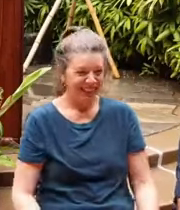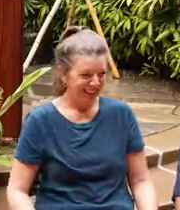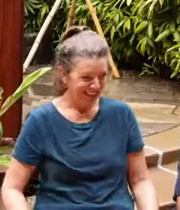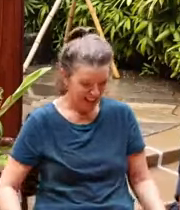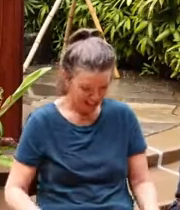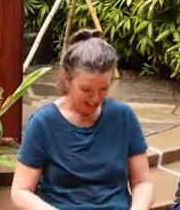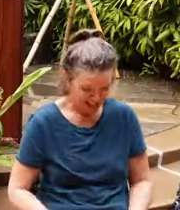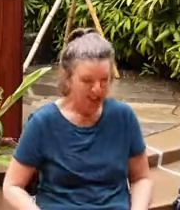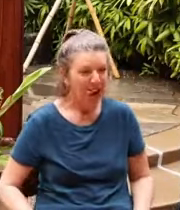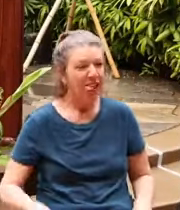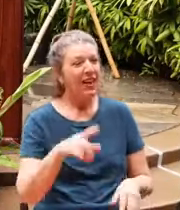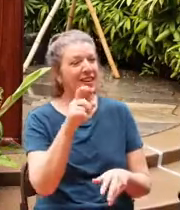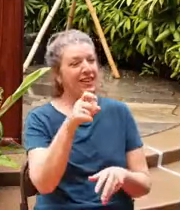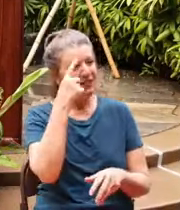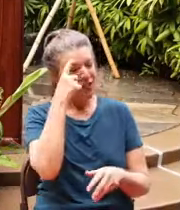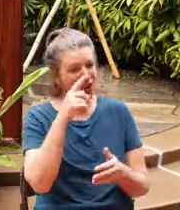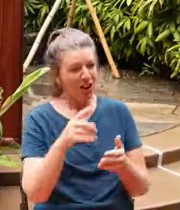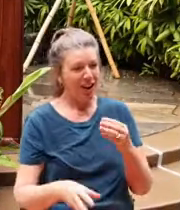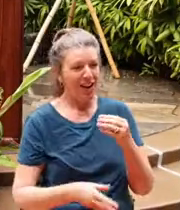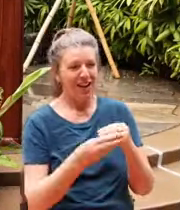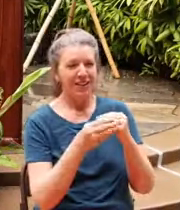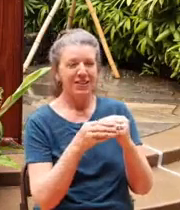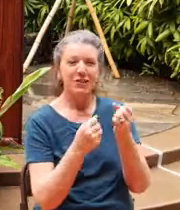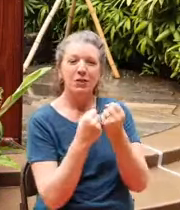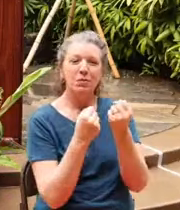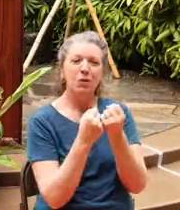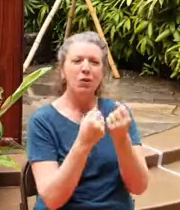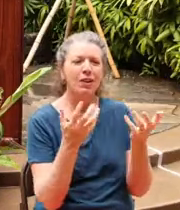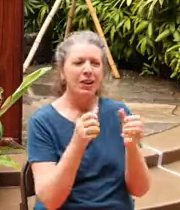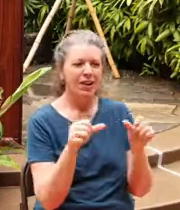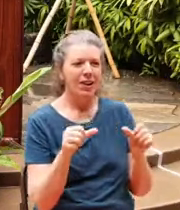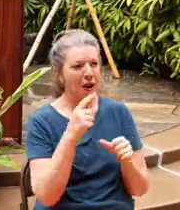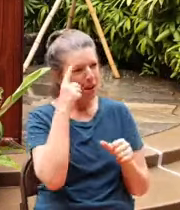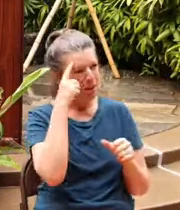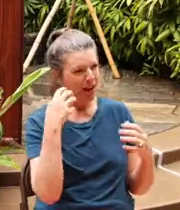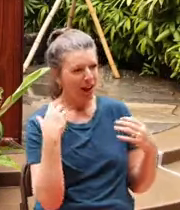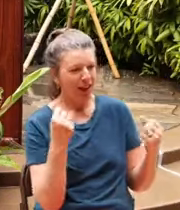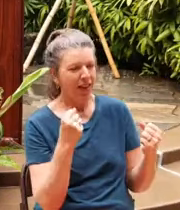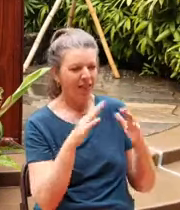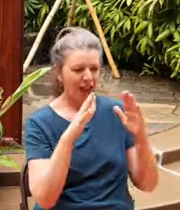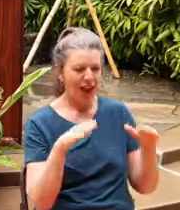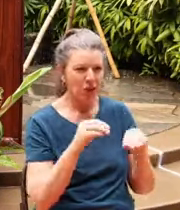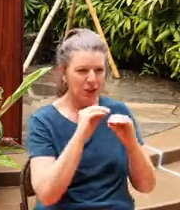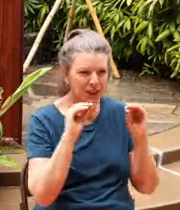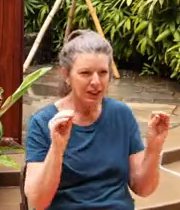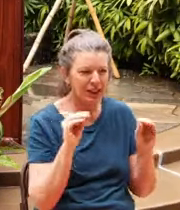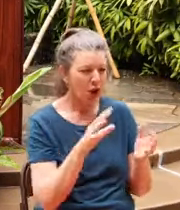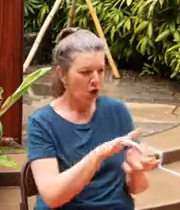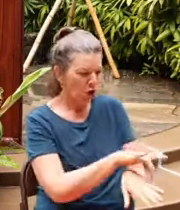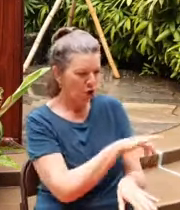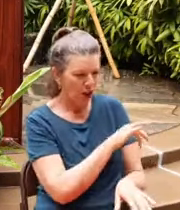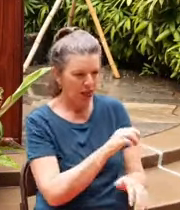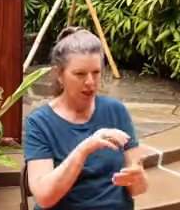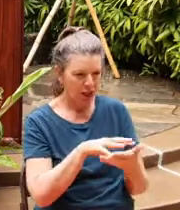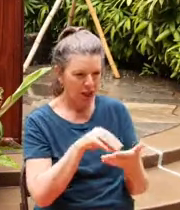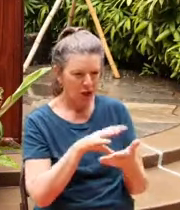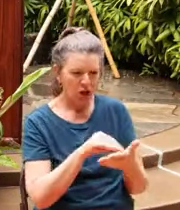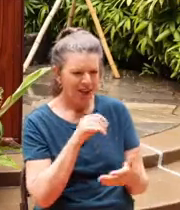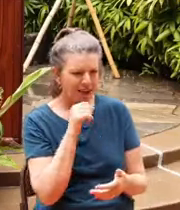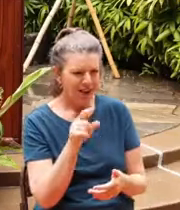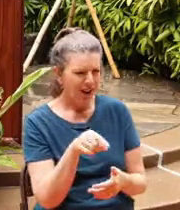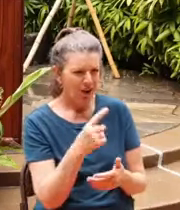The need for added support in the areas of mental health, houselessness, and early learning are not unique to Kauai and